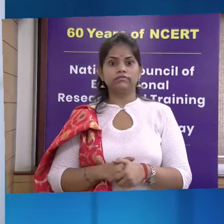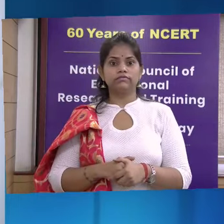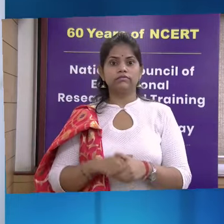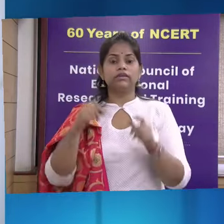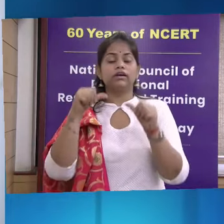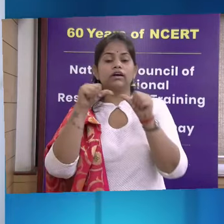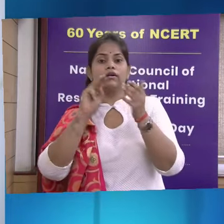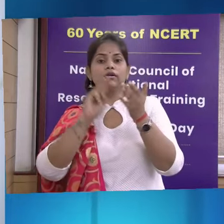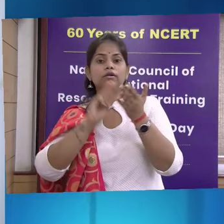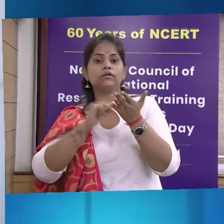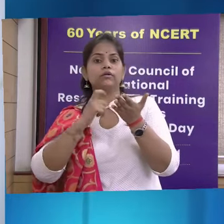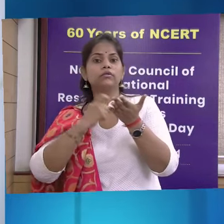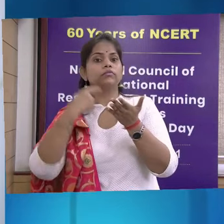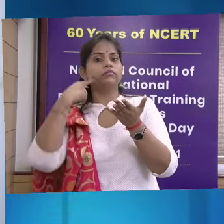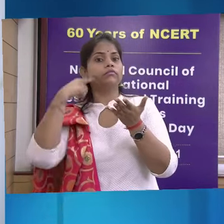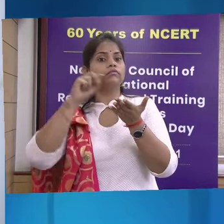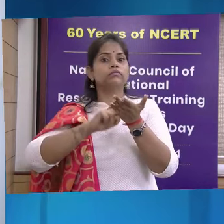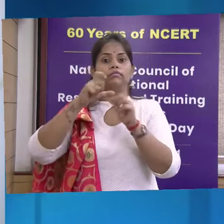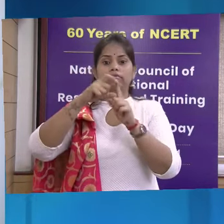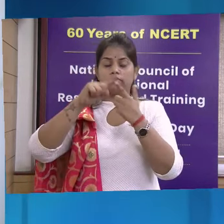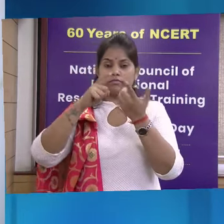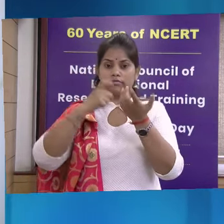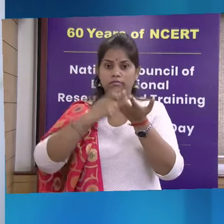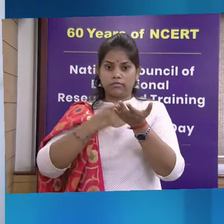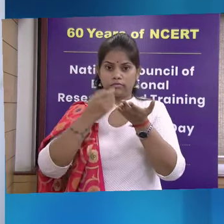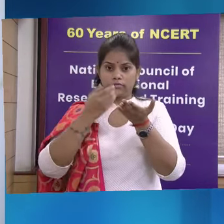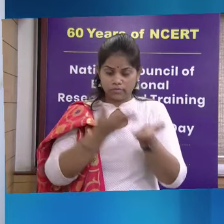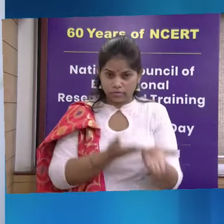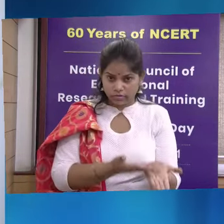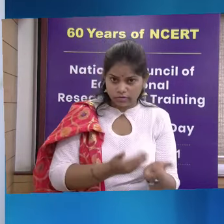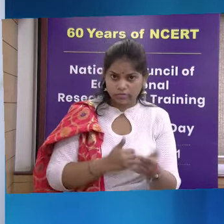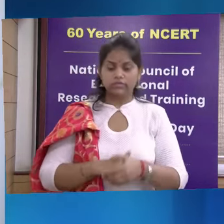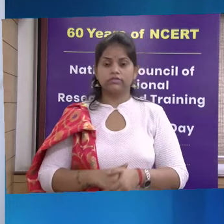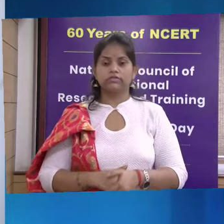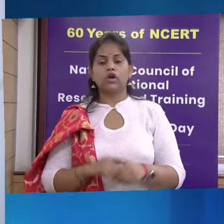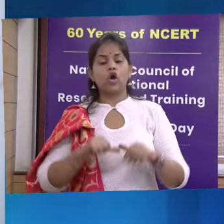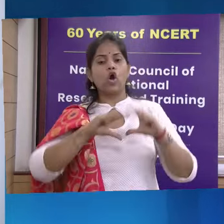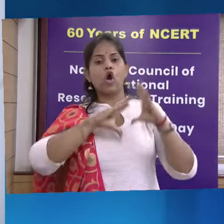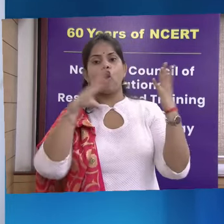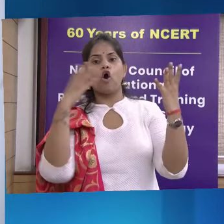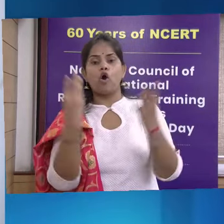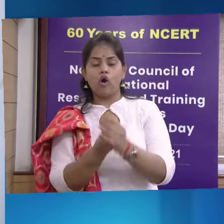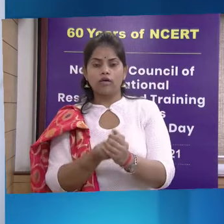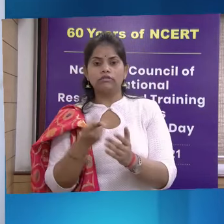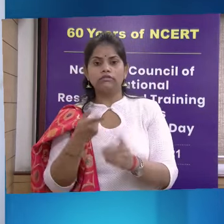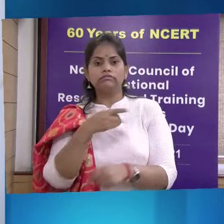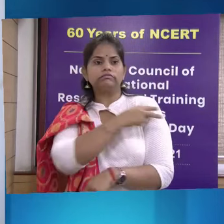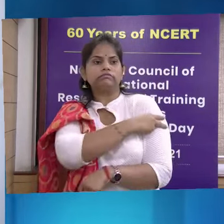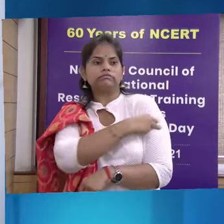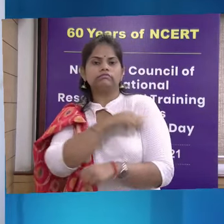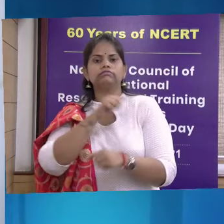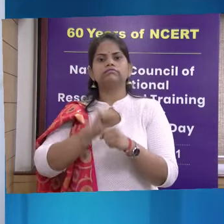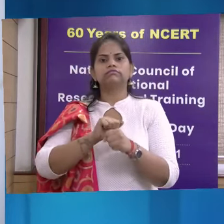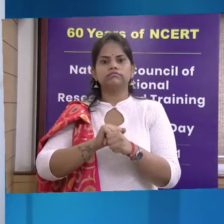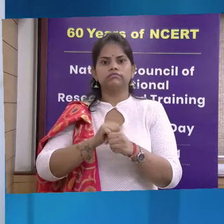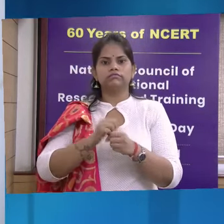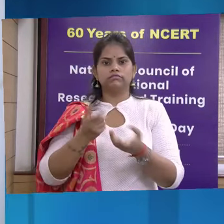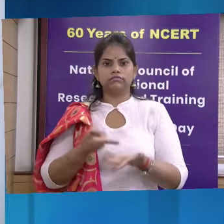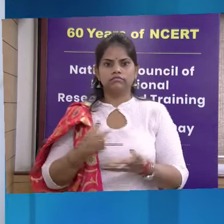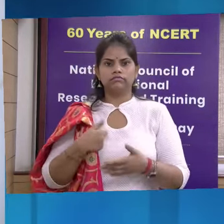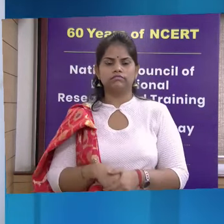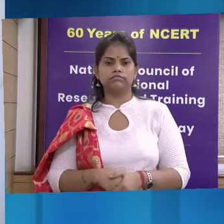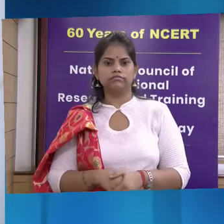CIET and NCERT, all faculty members, other distinguished